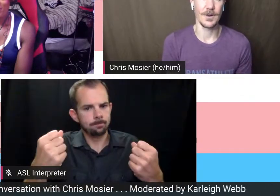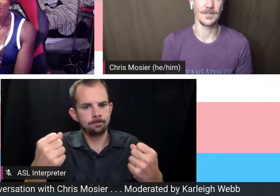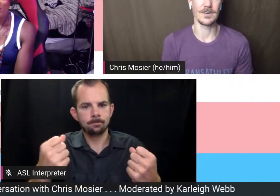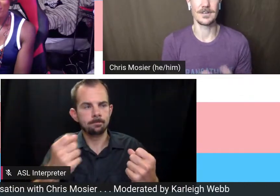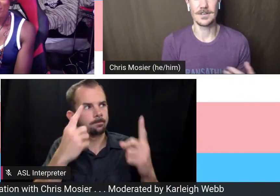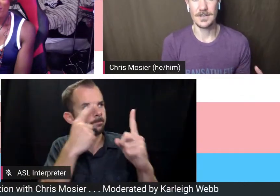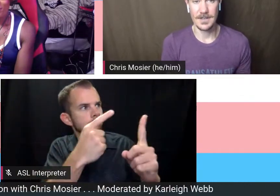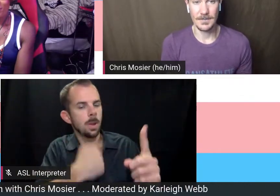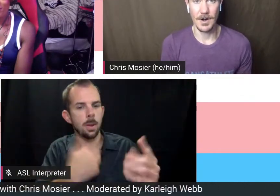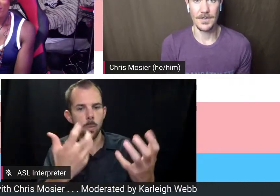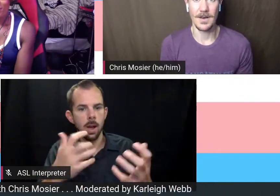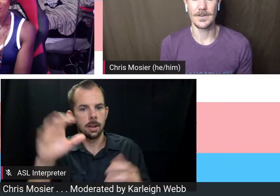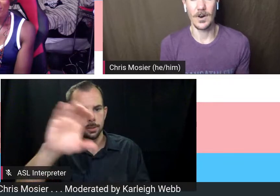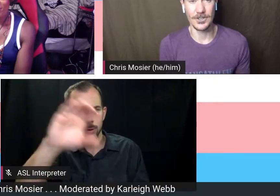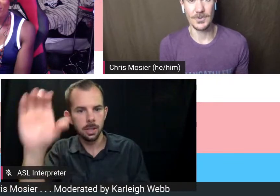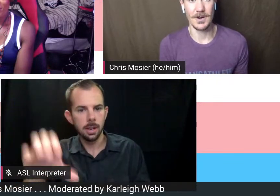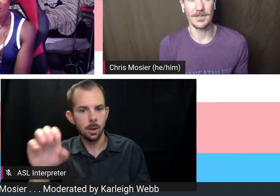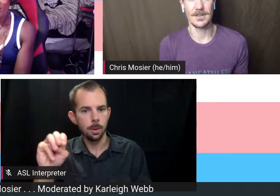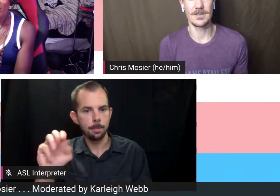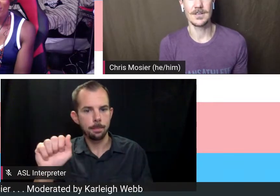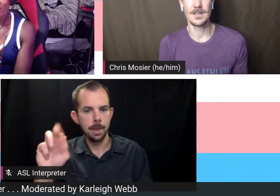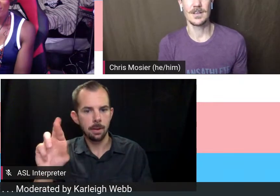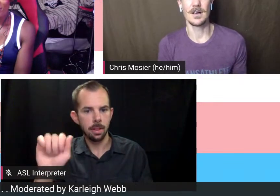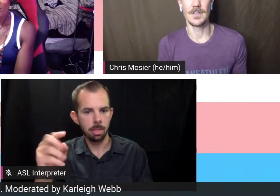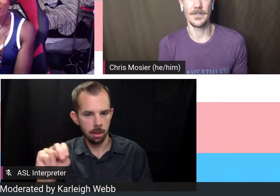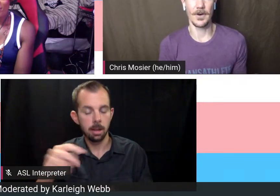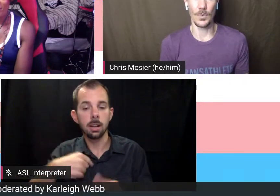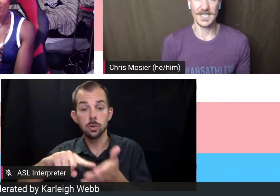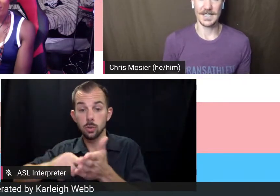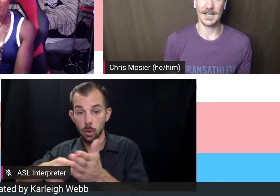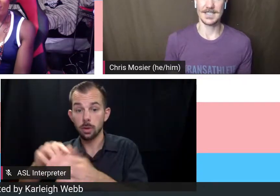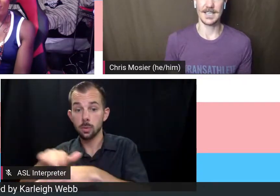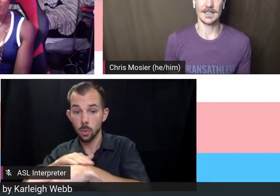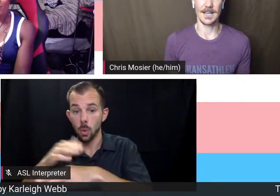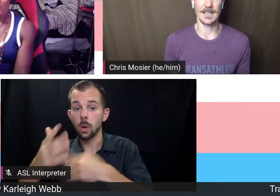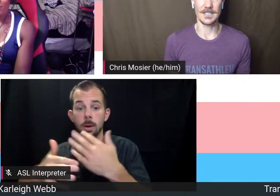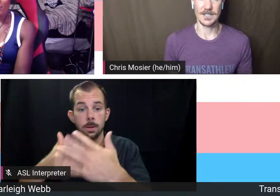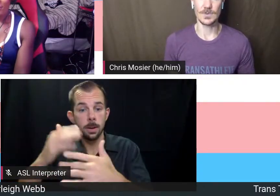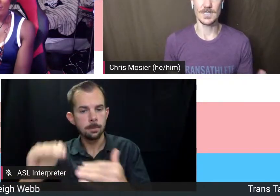half marathon, ultra marathon. And then thought, what's the